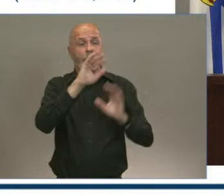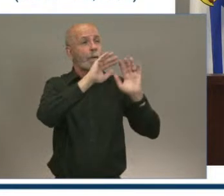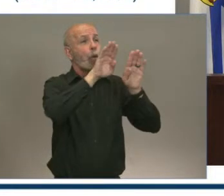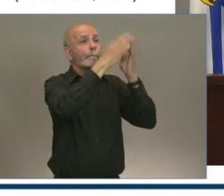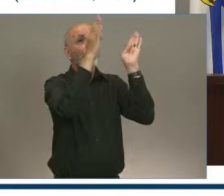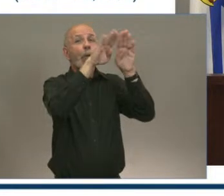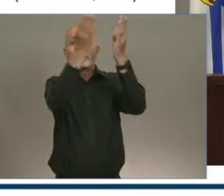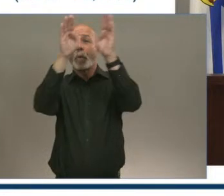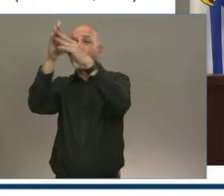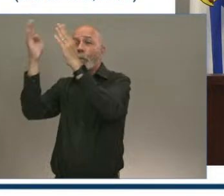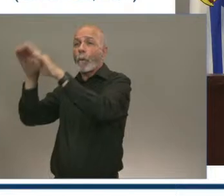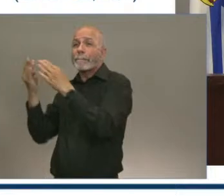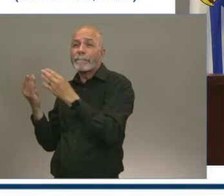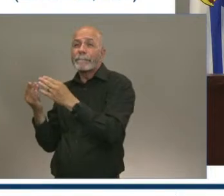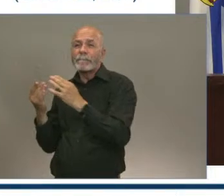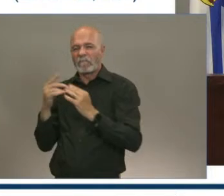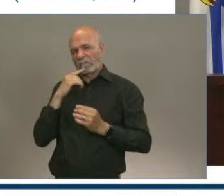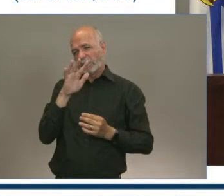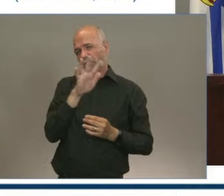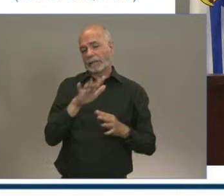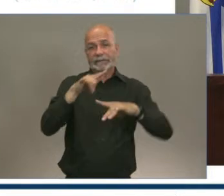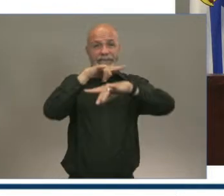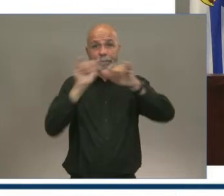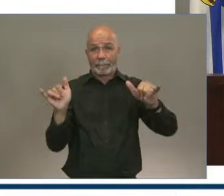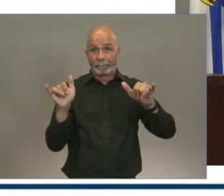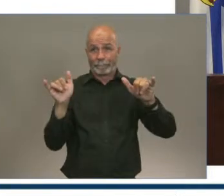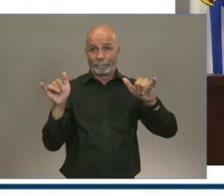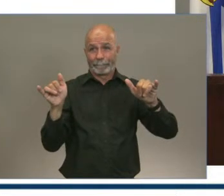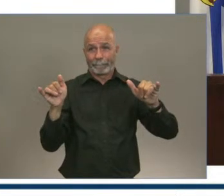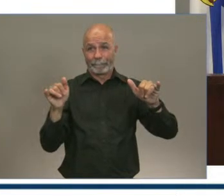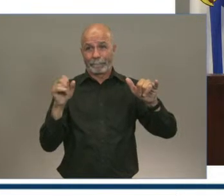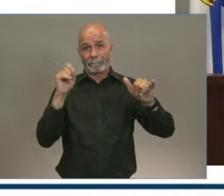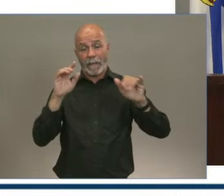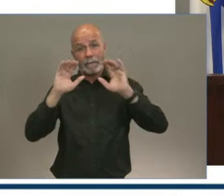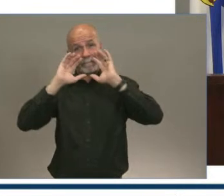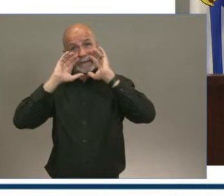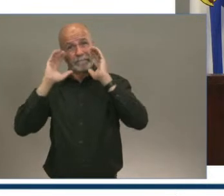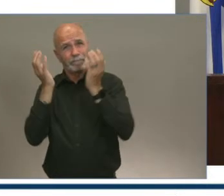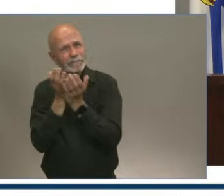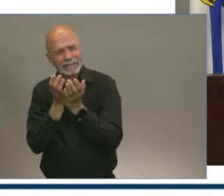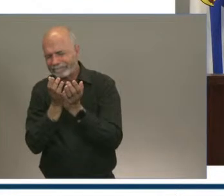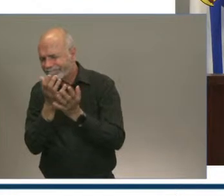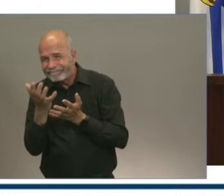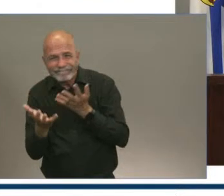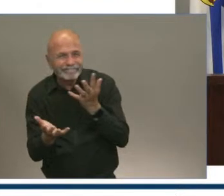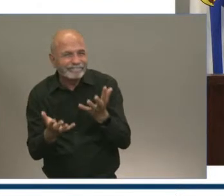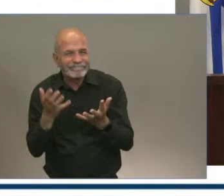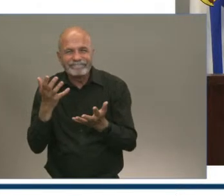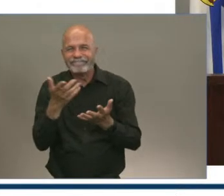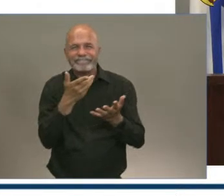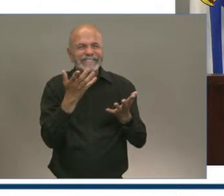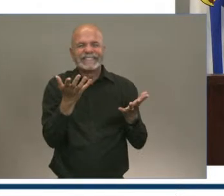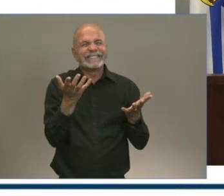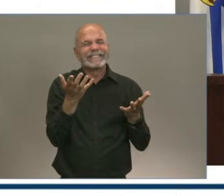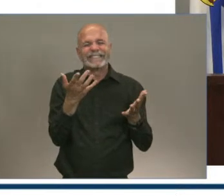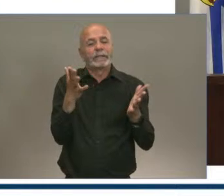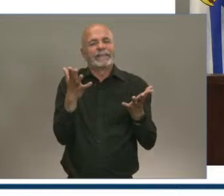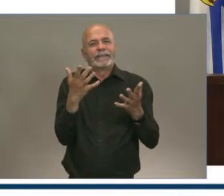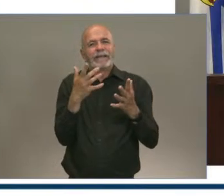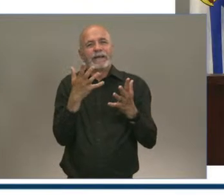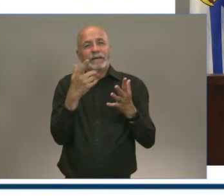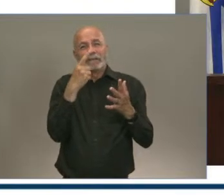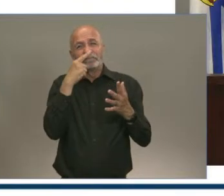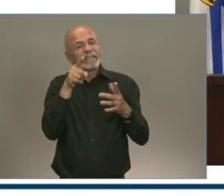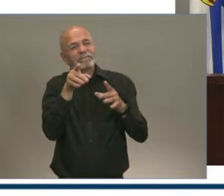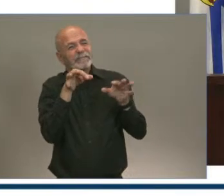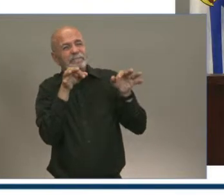So essentially, I guess the bubble, whether it's recognized or not, kind of goes back into effect, or no? I'm just wondering what you mean